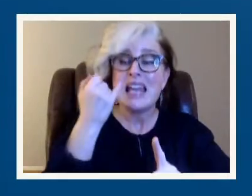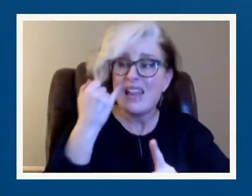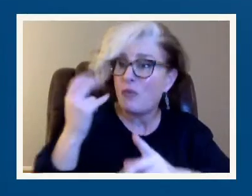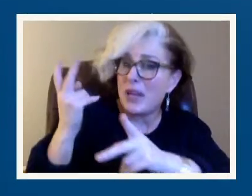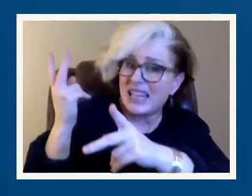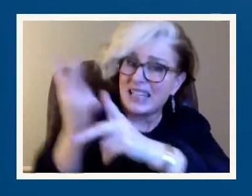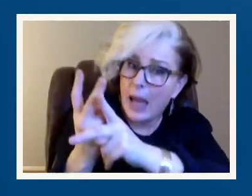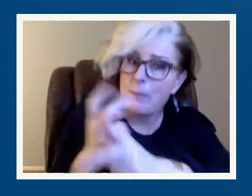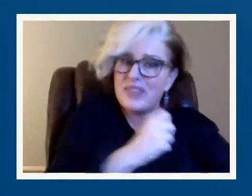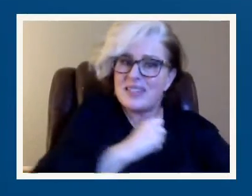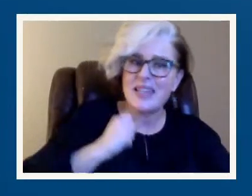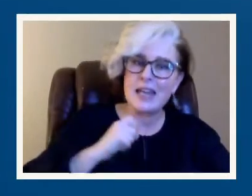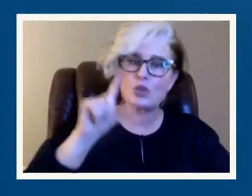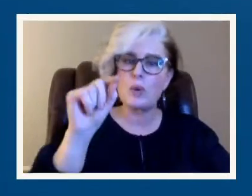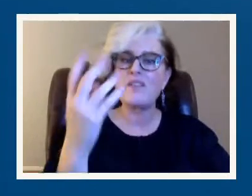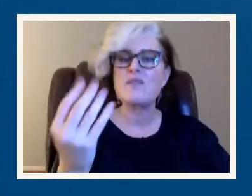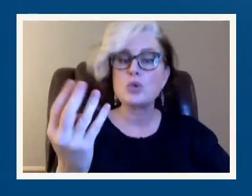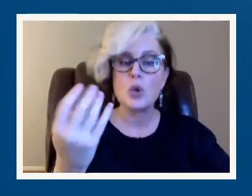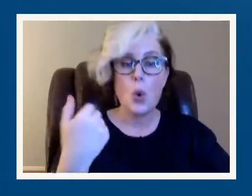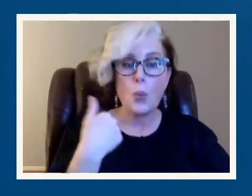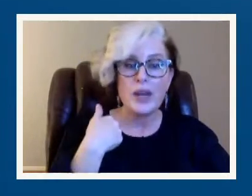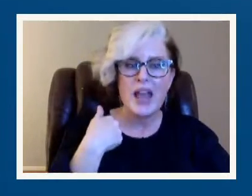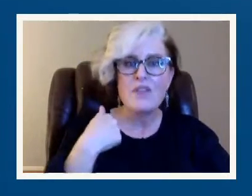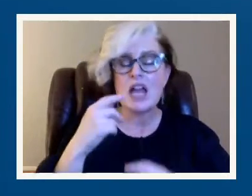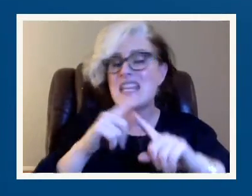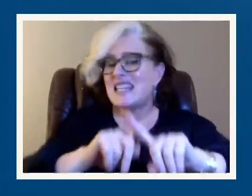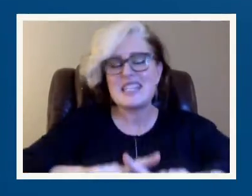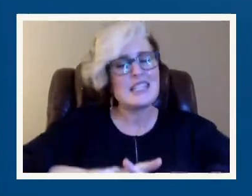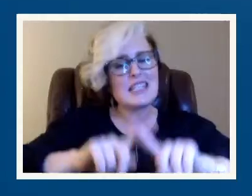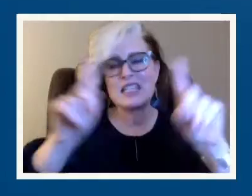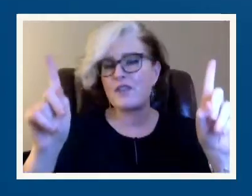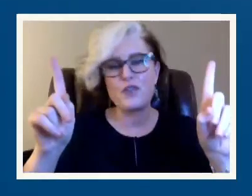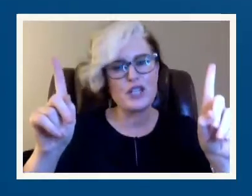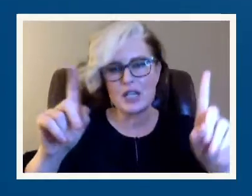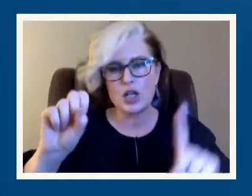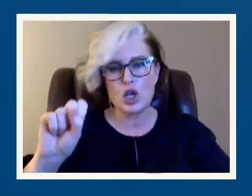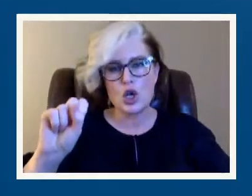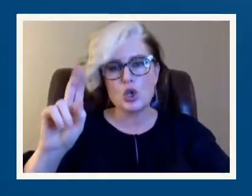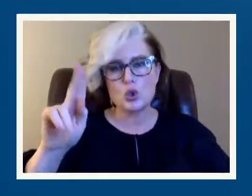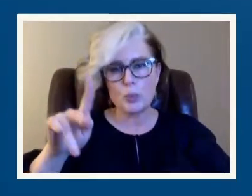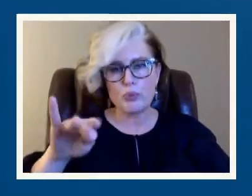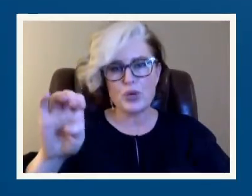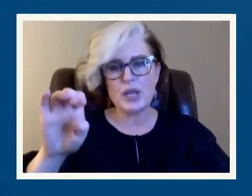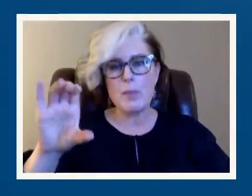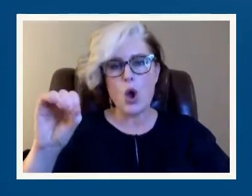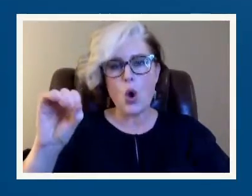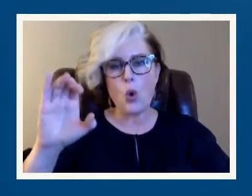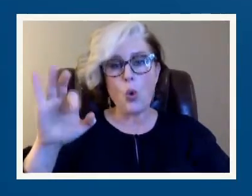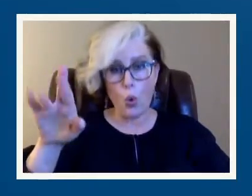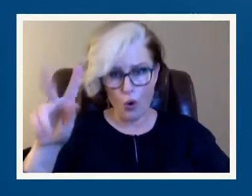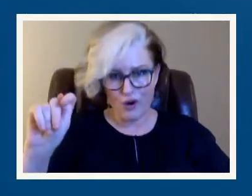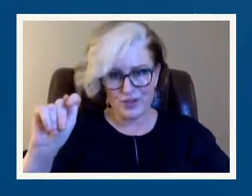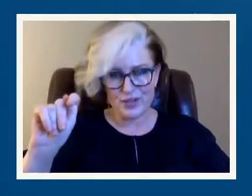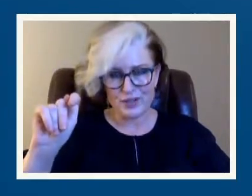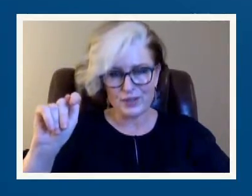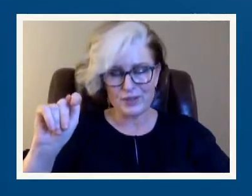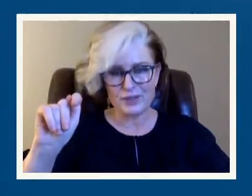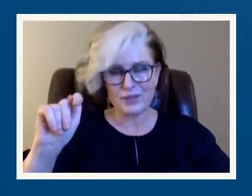in 2014, we'd have a very different Supreme Court making decisions